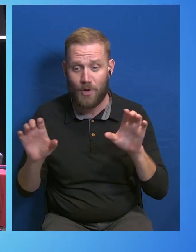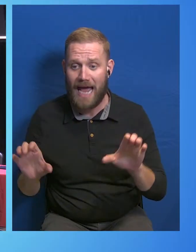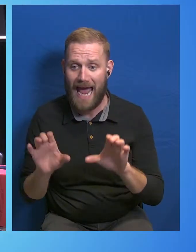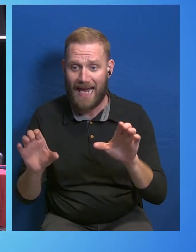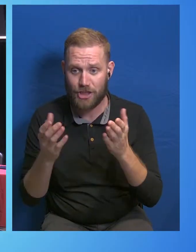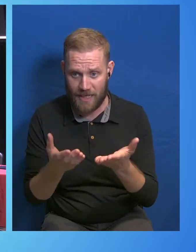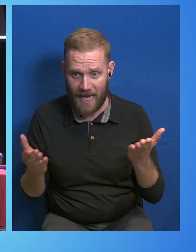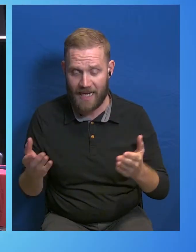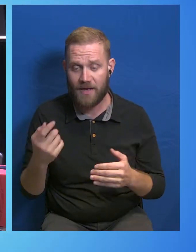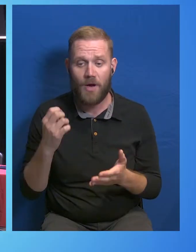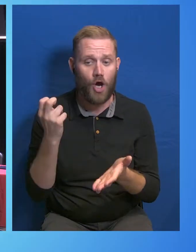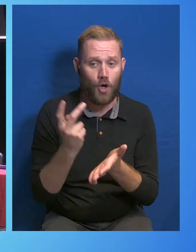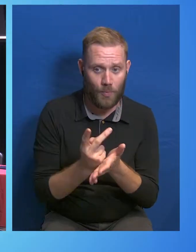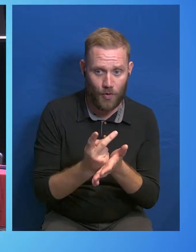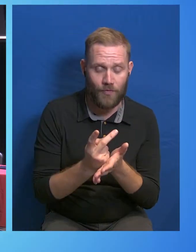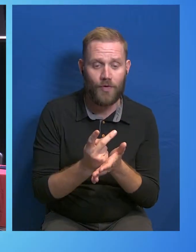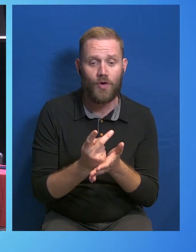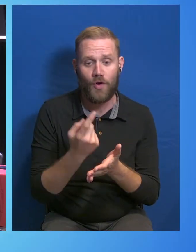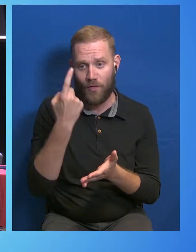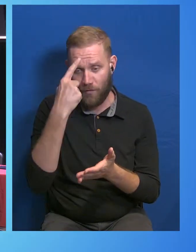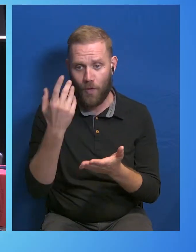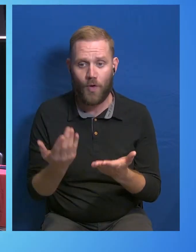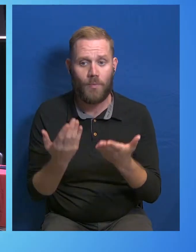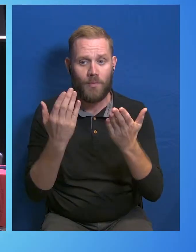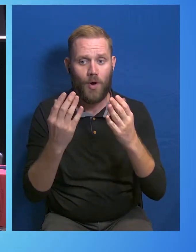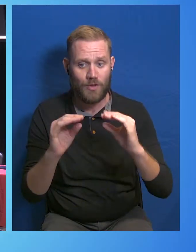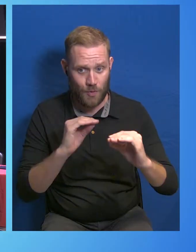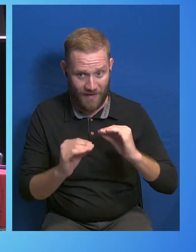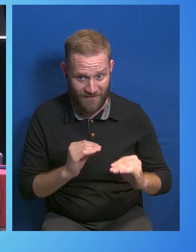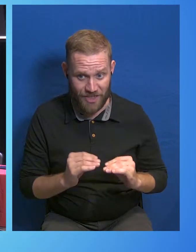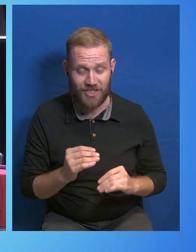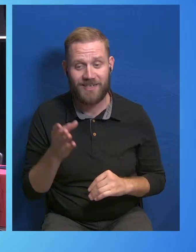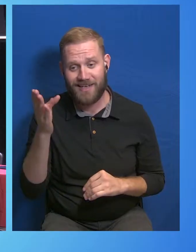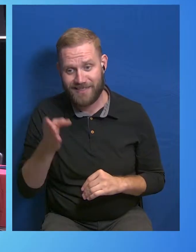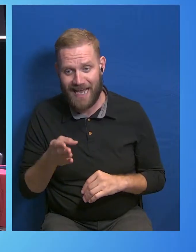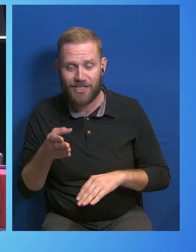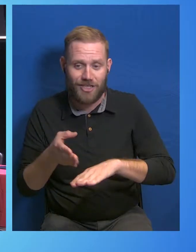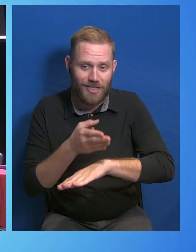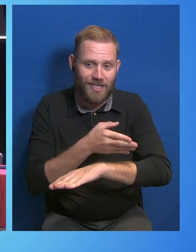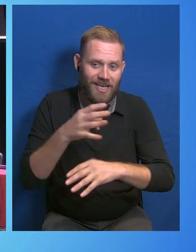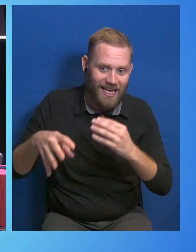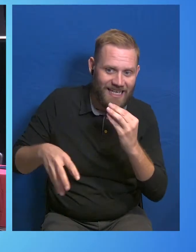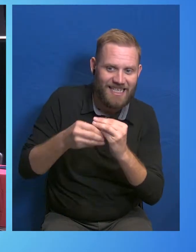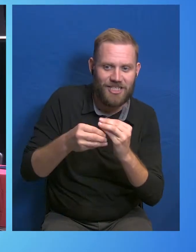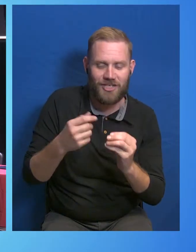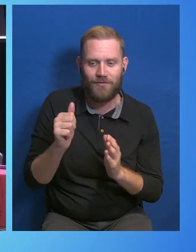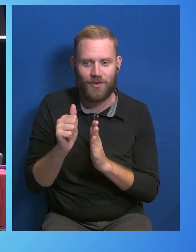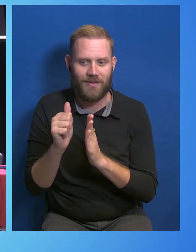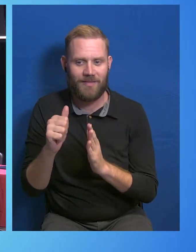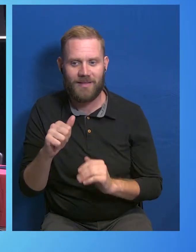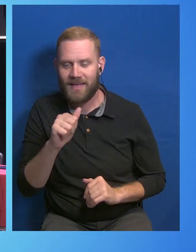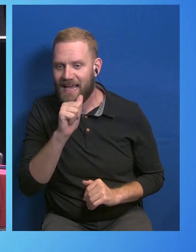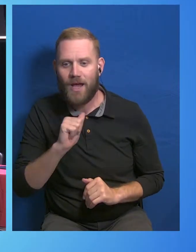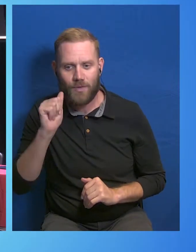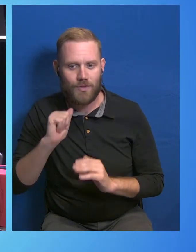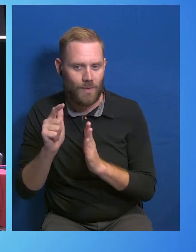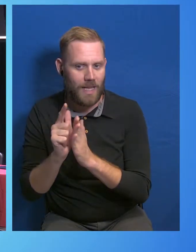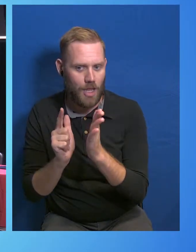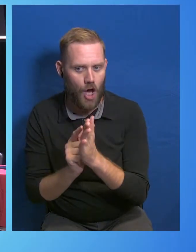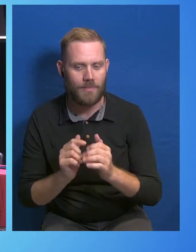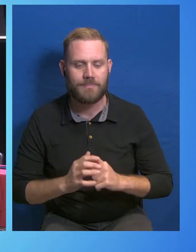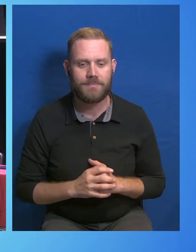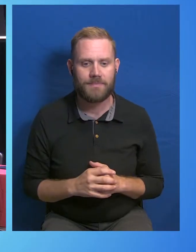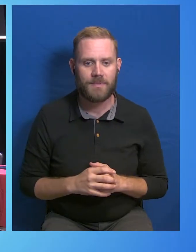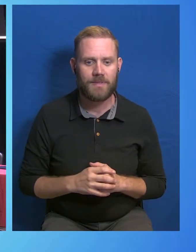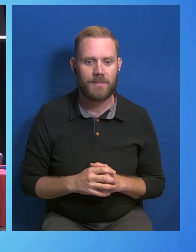item, approval of proposed revisions/additions to the Arizona Revised Statutes.